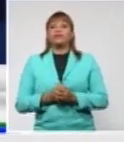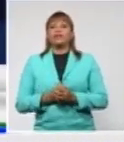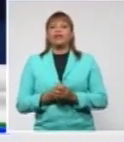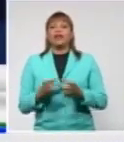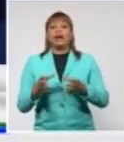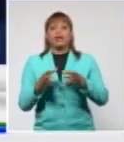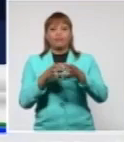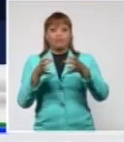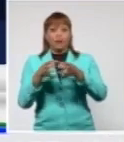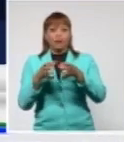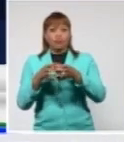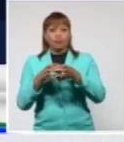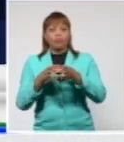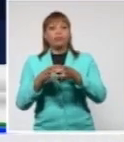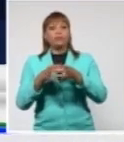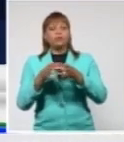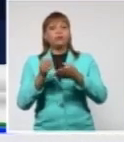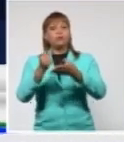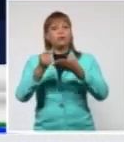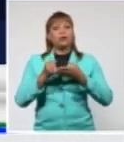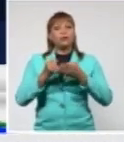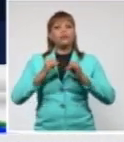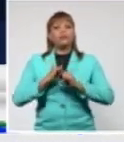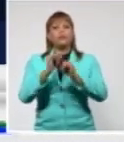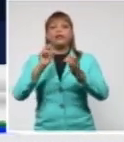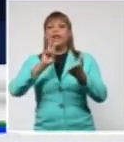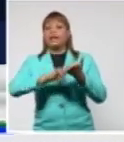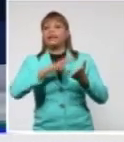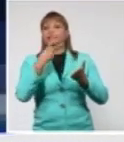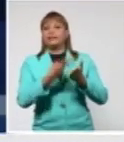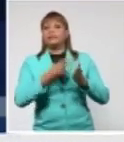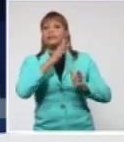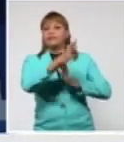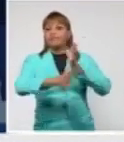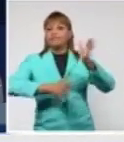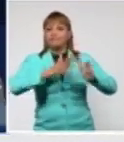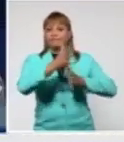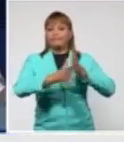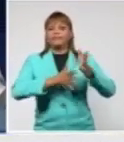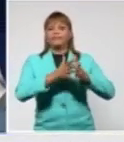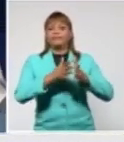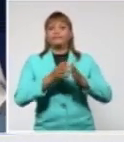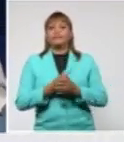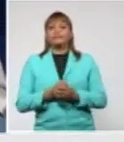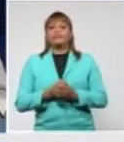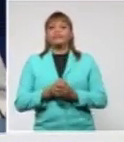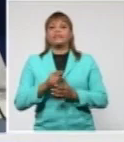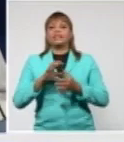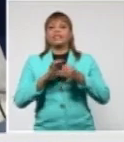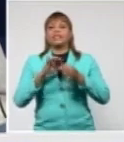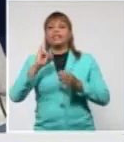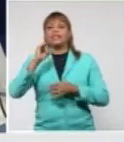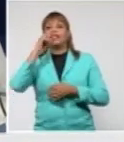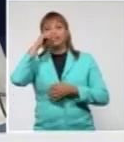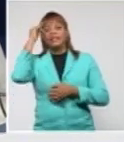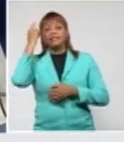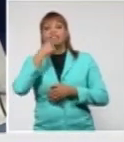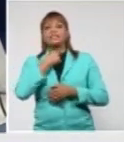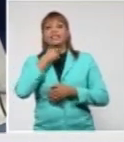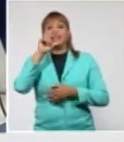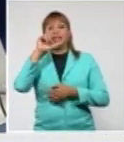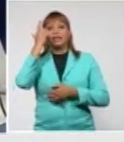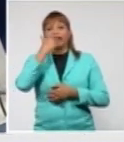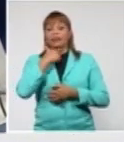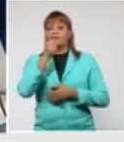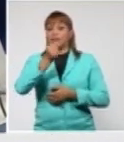Good morning to all those who make this broadcast possible, to Gisela, to our sign language interpreter,